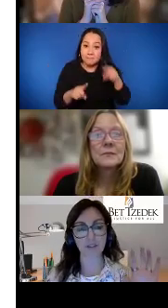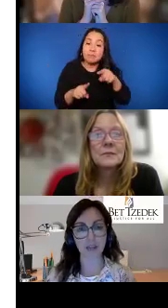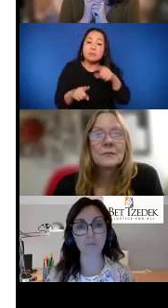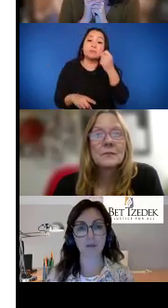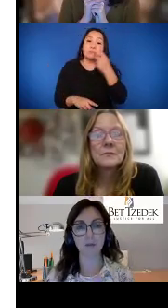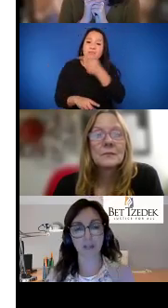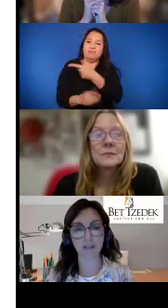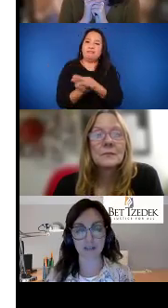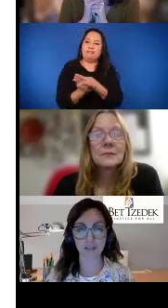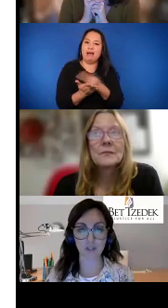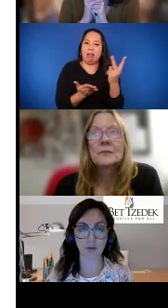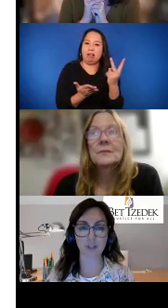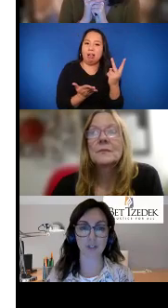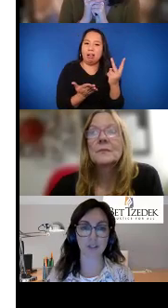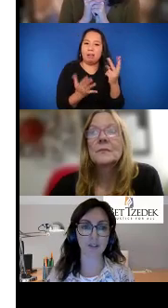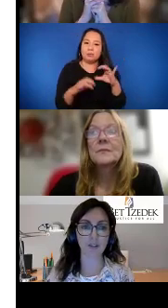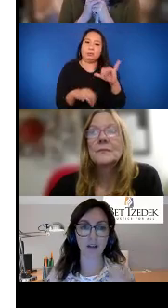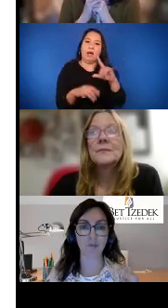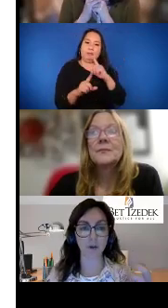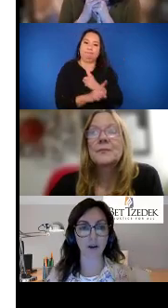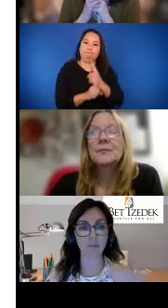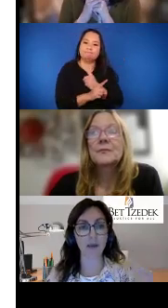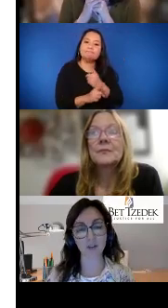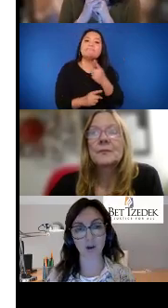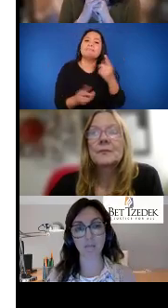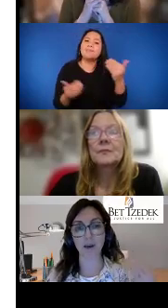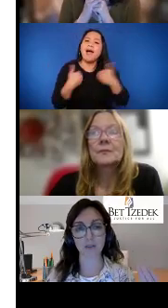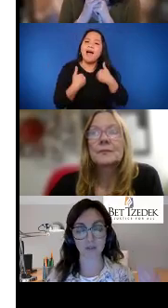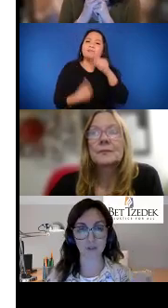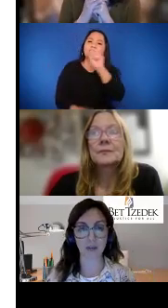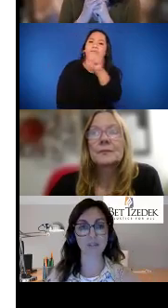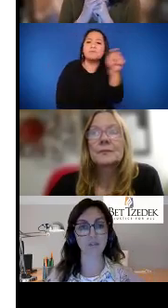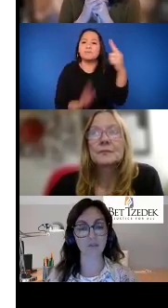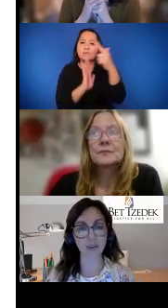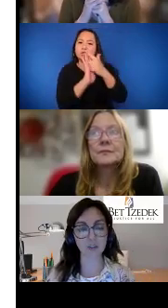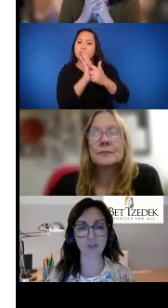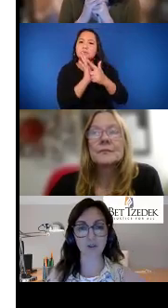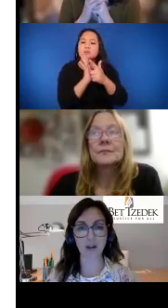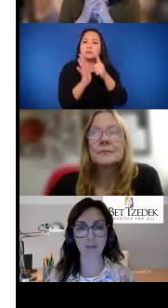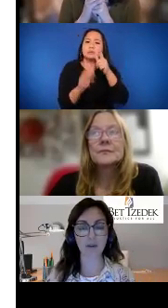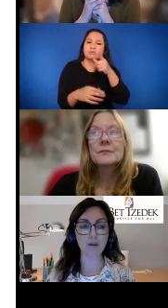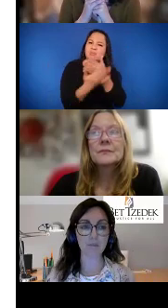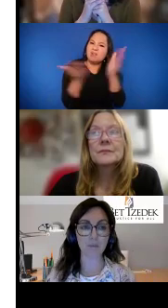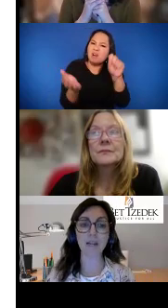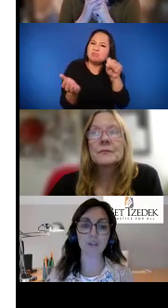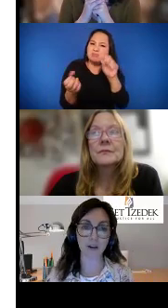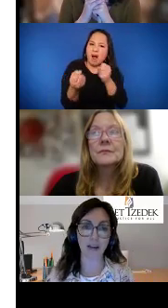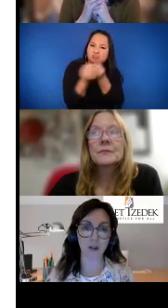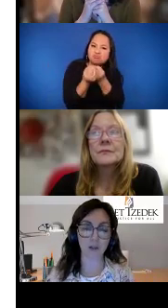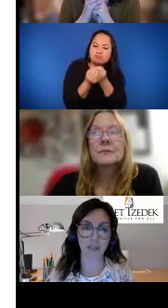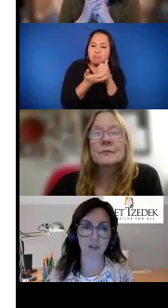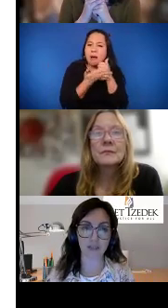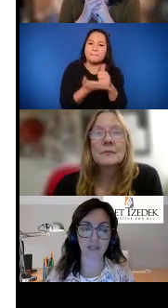can help people in that situation where a bank compounds the stress of a financial crime by